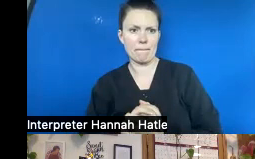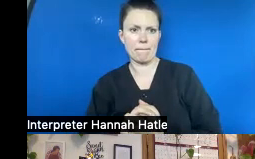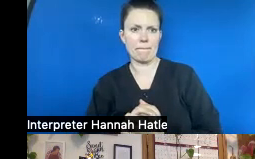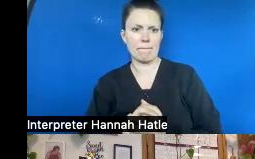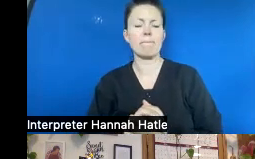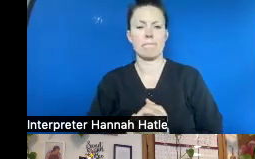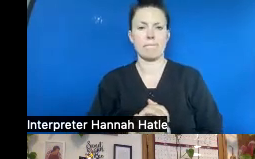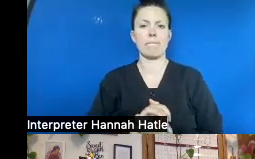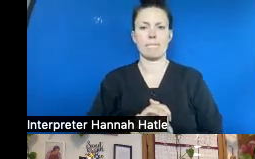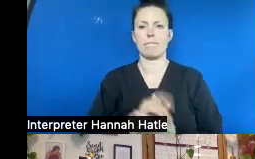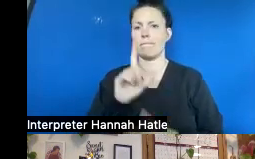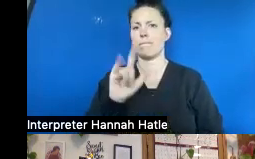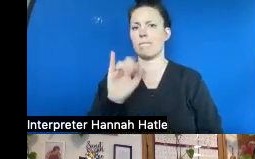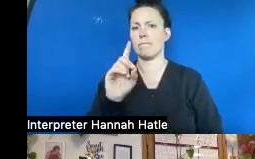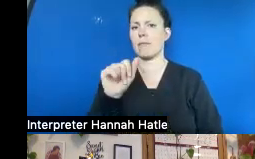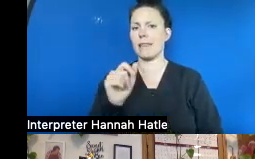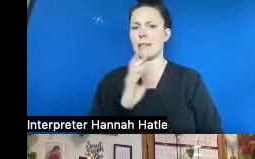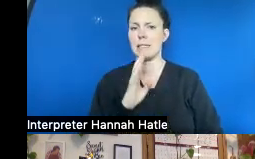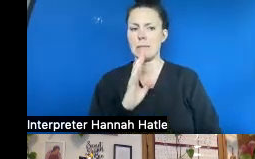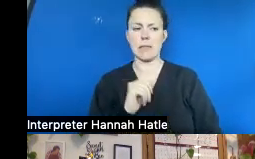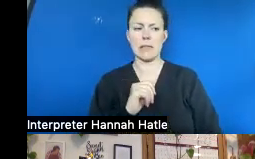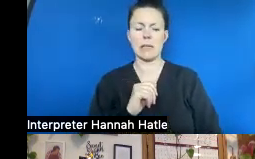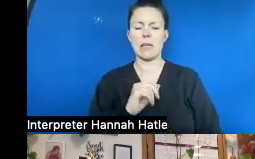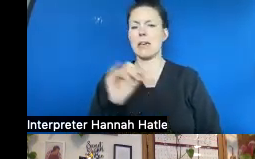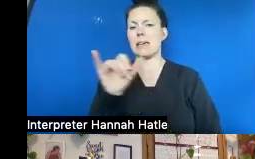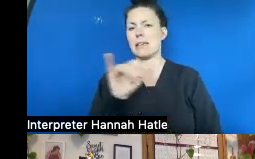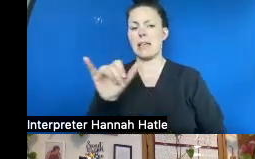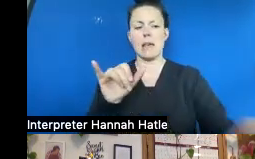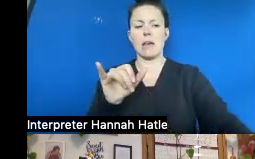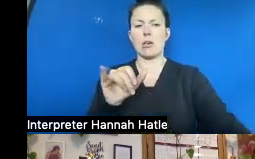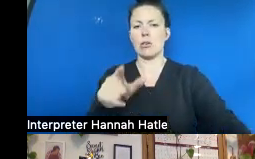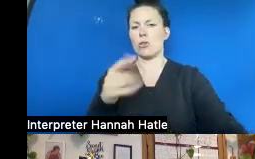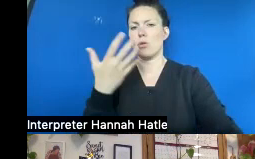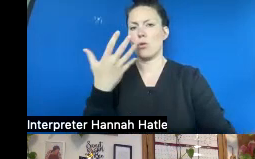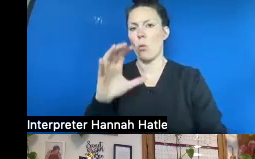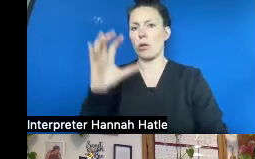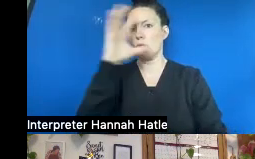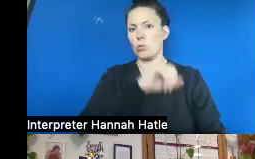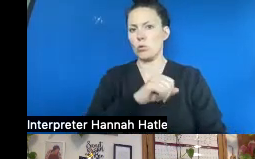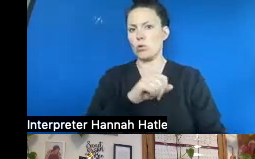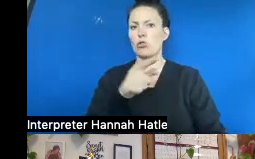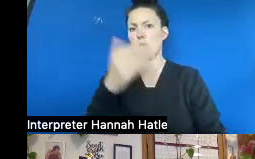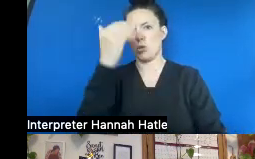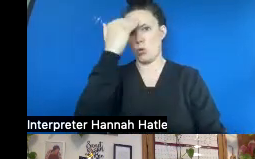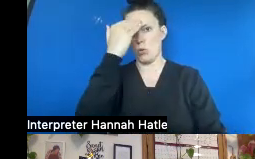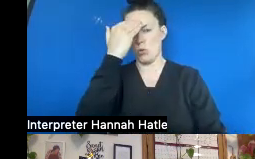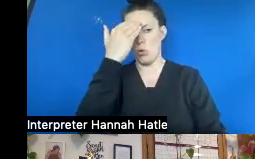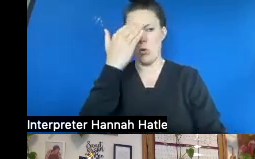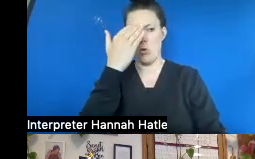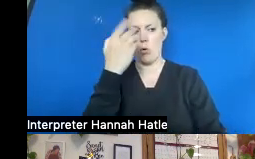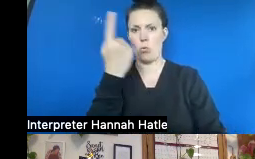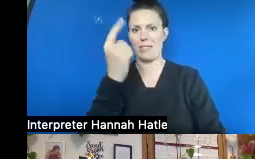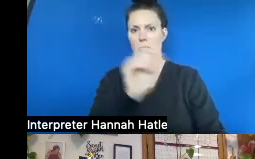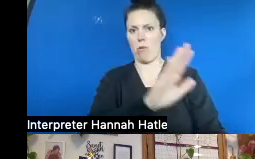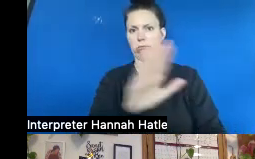and you also, just like with anybody, you don't want to assume you know someone's pronouns or that you can